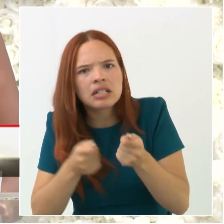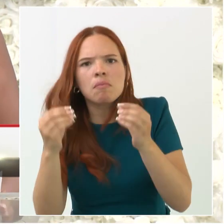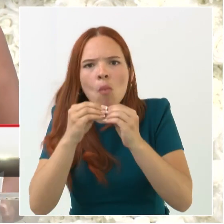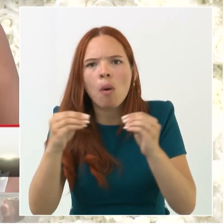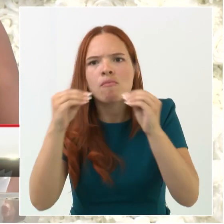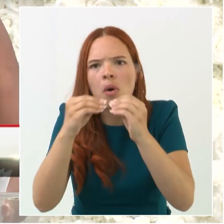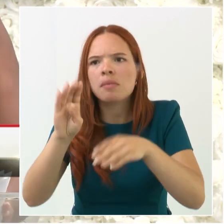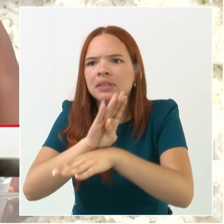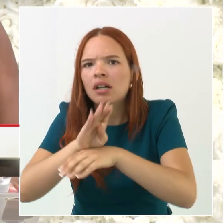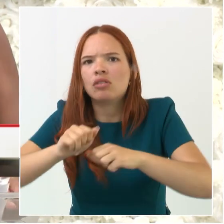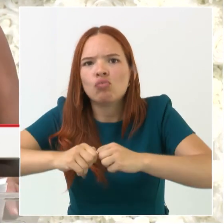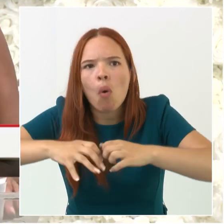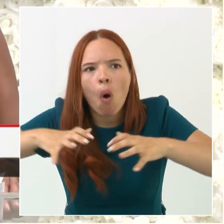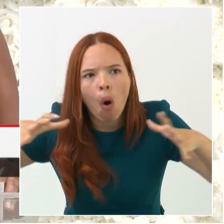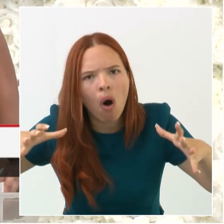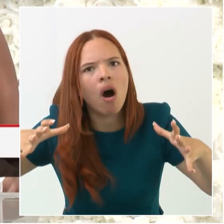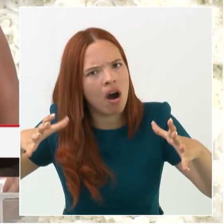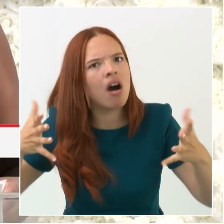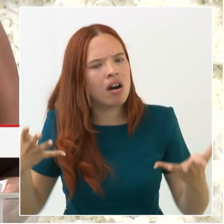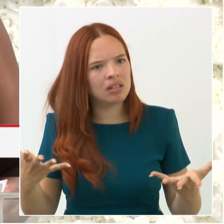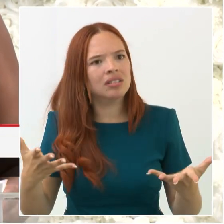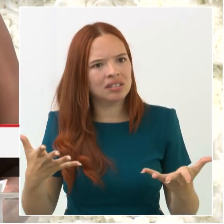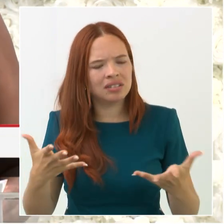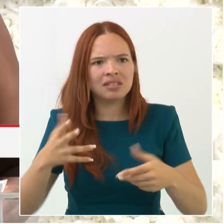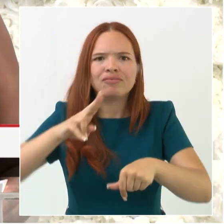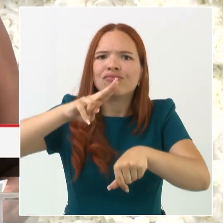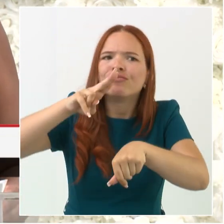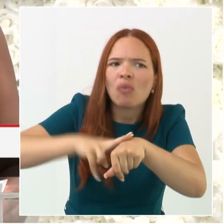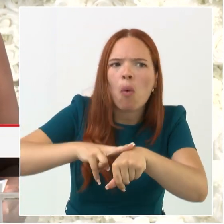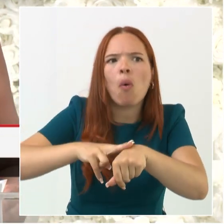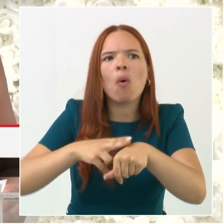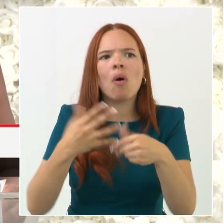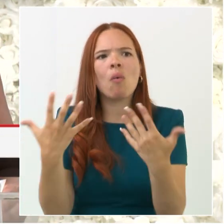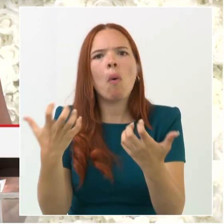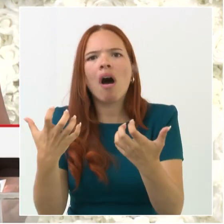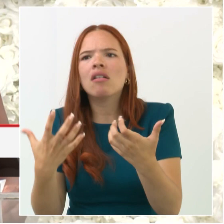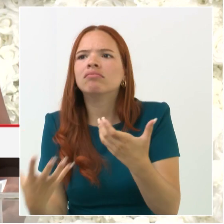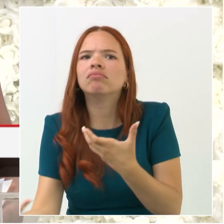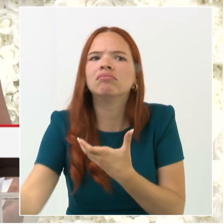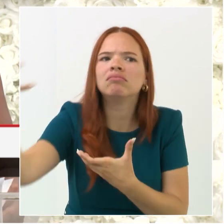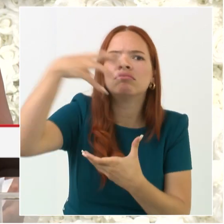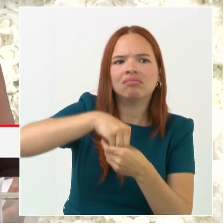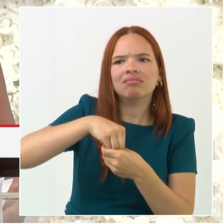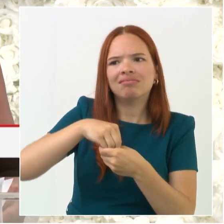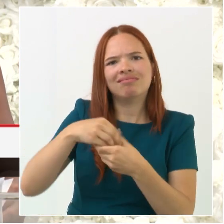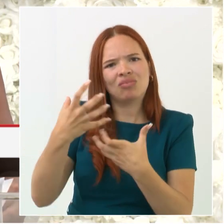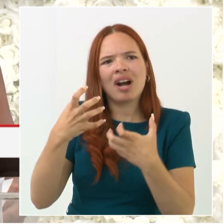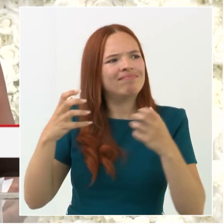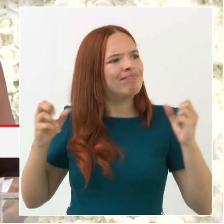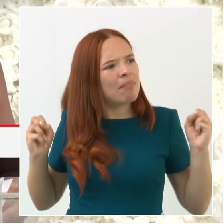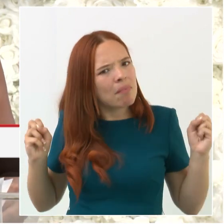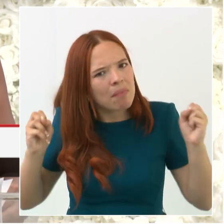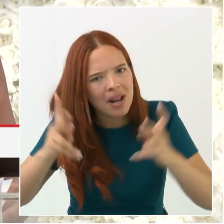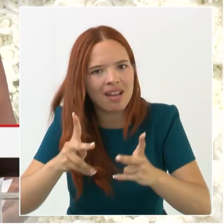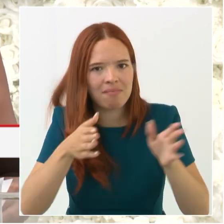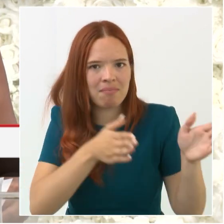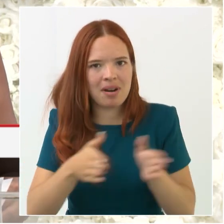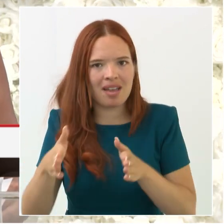be a part of the district's comeback. We are, of course, all